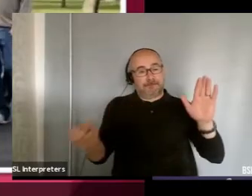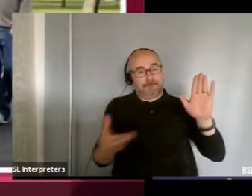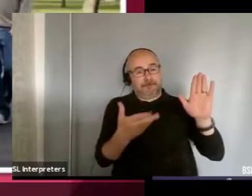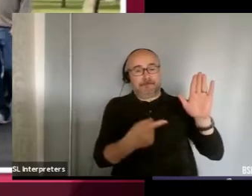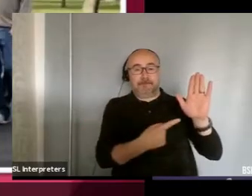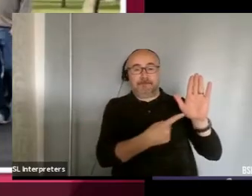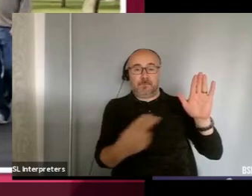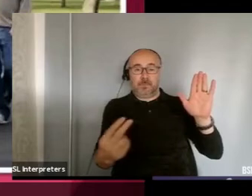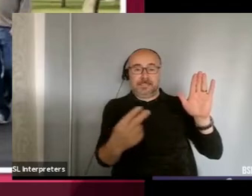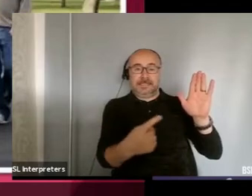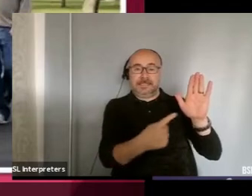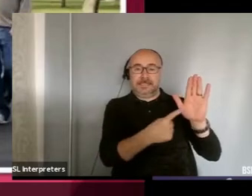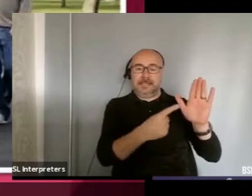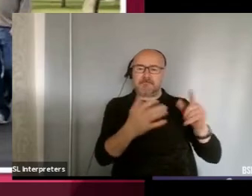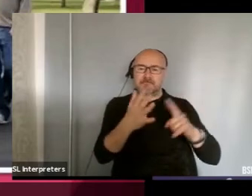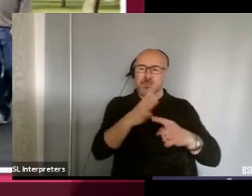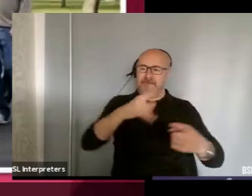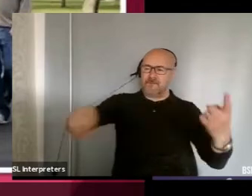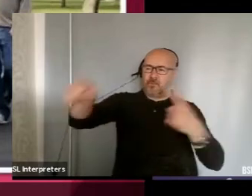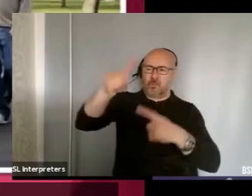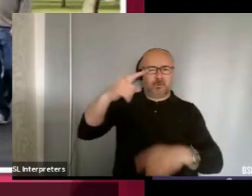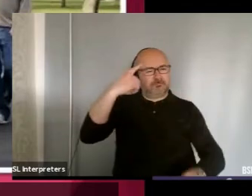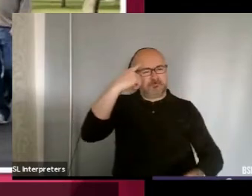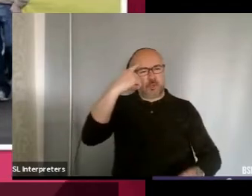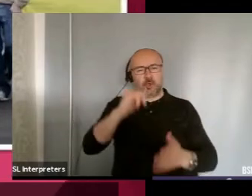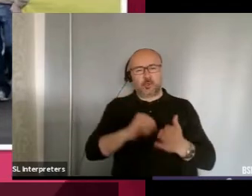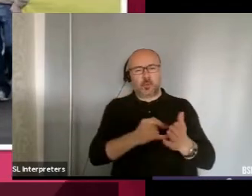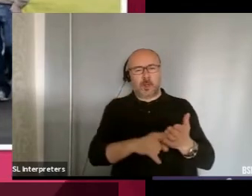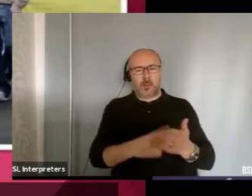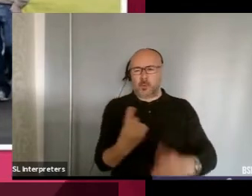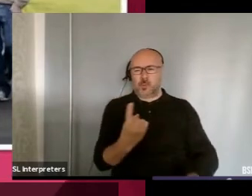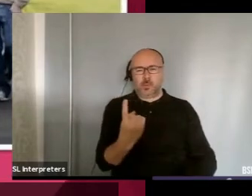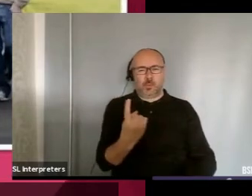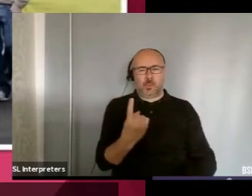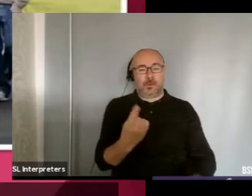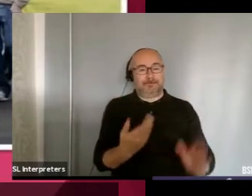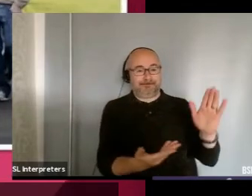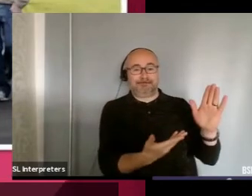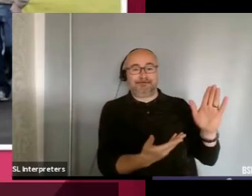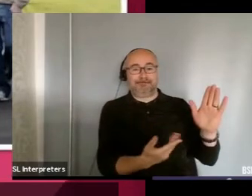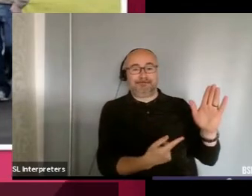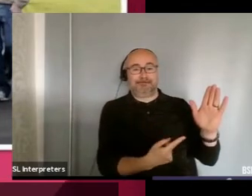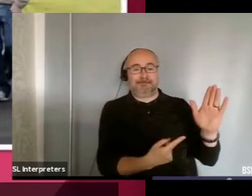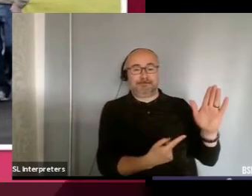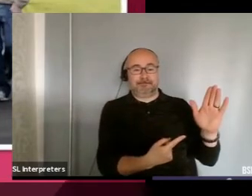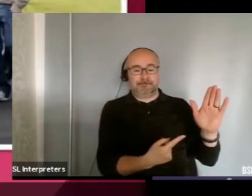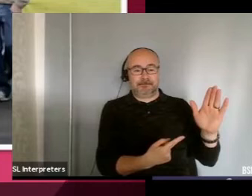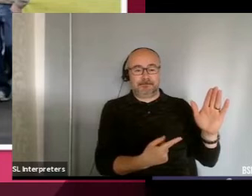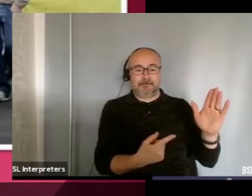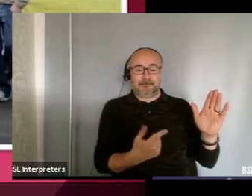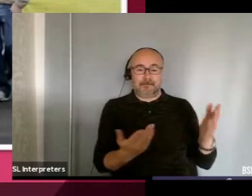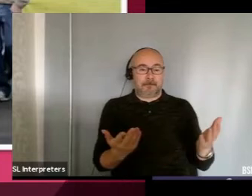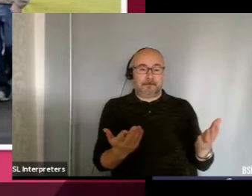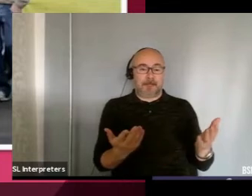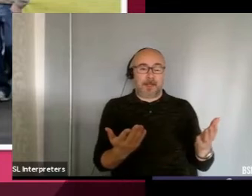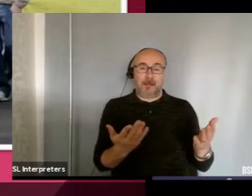that we just know who Joan was. There can hardly be a person across Scotland and even the